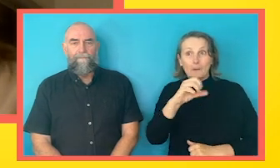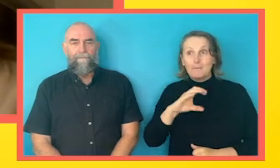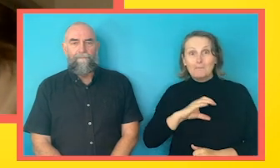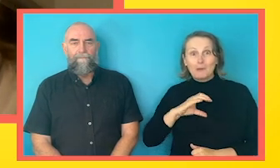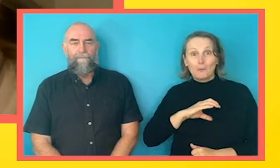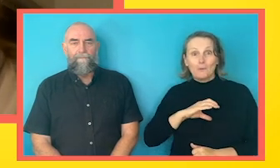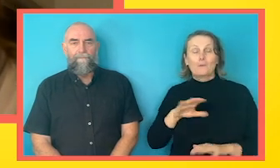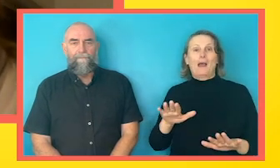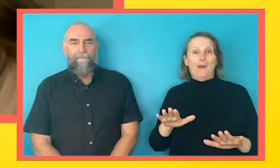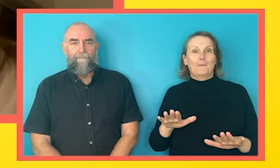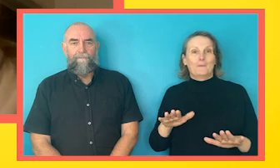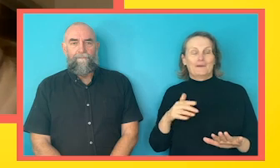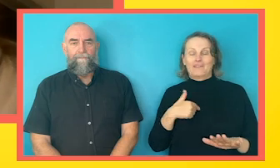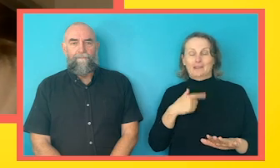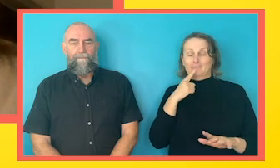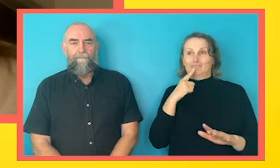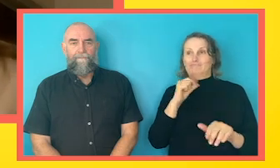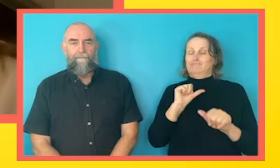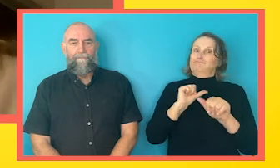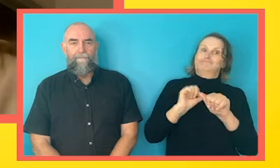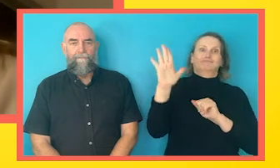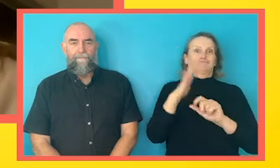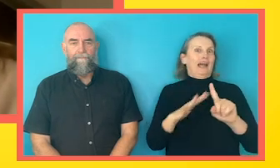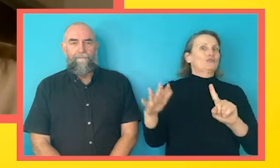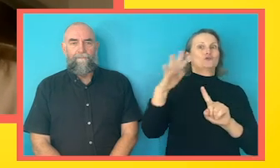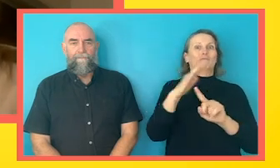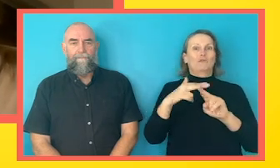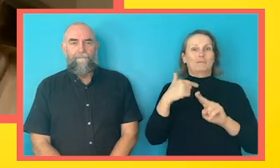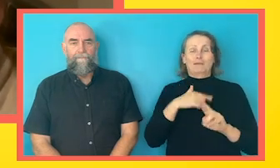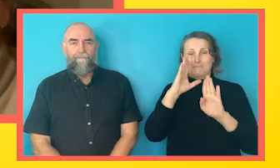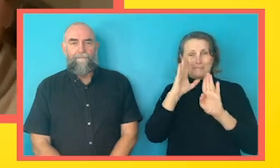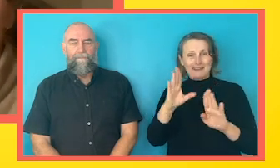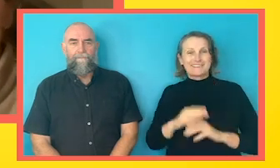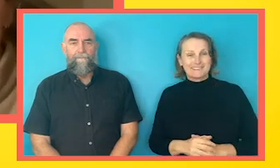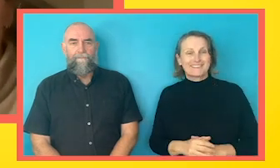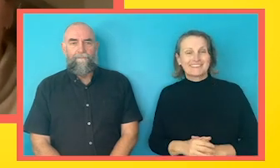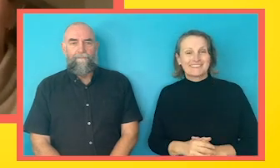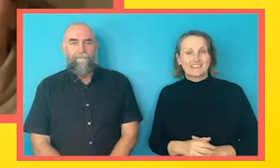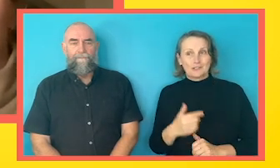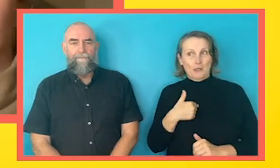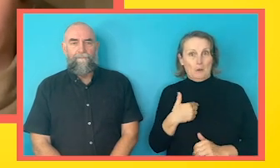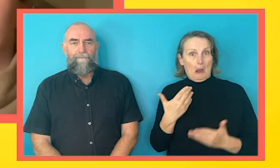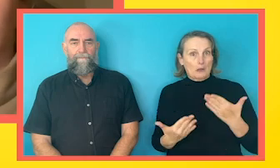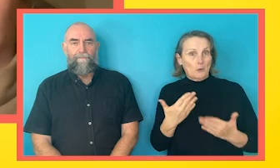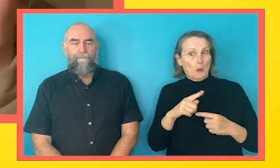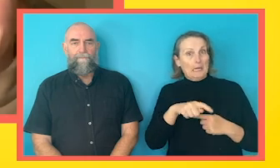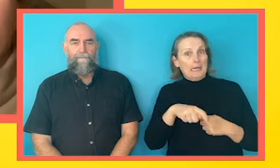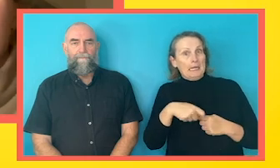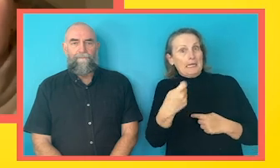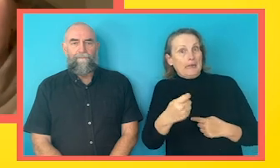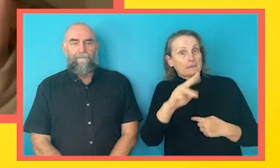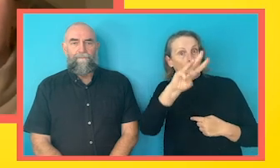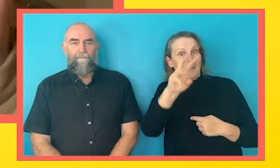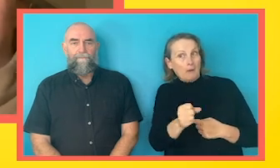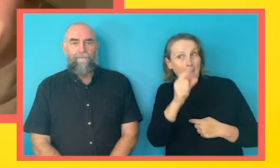medal, which is kind of the pinnacle, I suppose, was pretty amazing. And I kind of don't know how I'm going to replicate